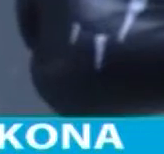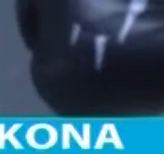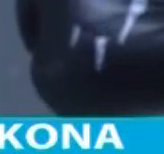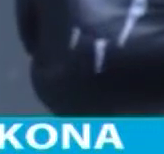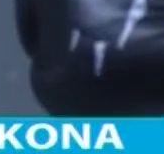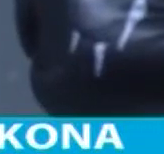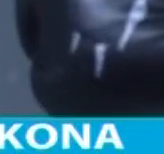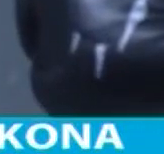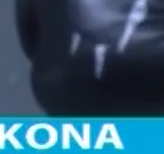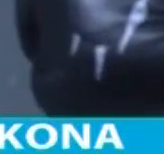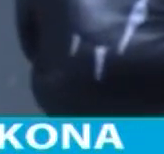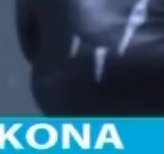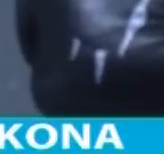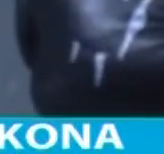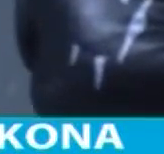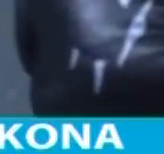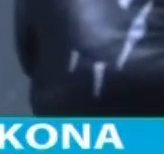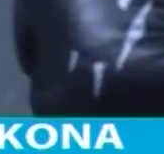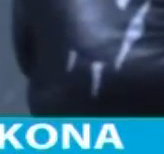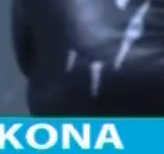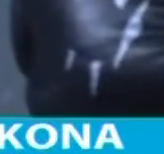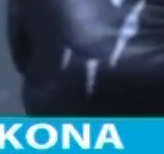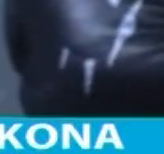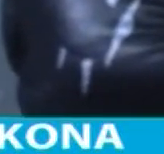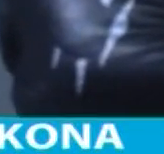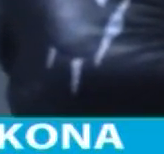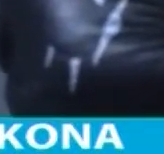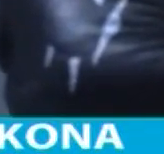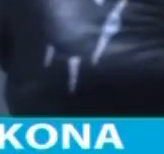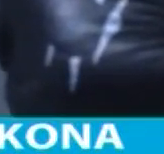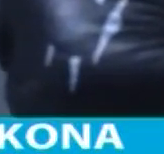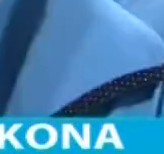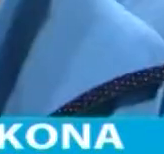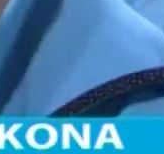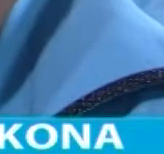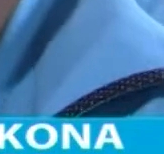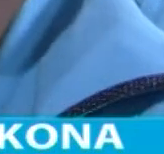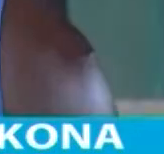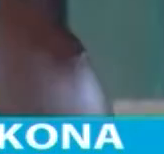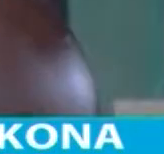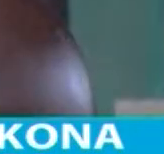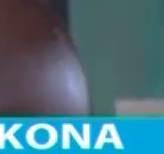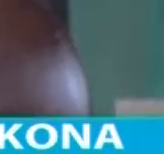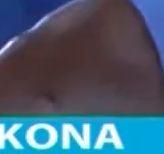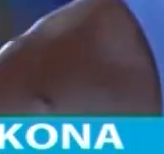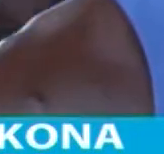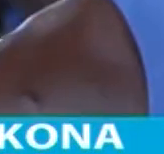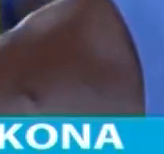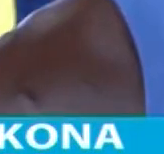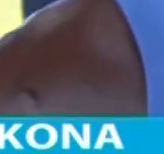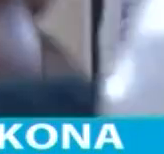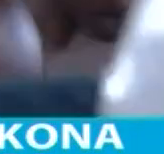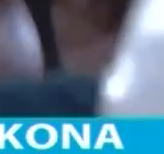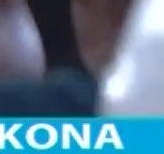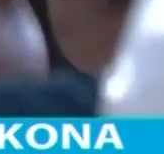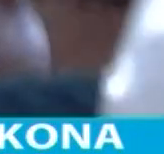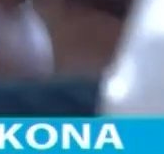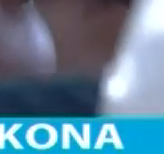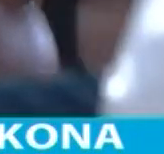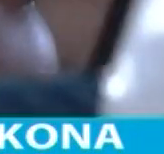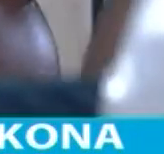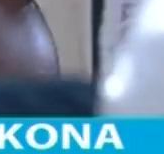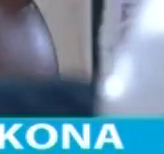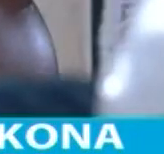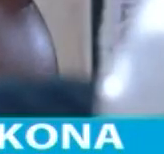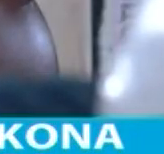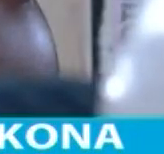back, Abasi. And this time, I'm going to show you what I'm really made of. Siko welcome, Dapa. Instead, niambie